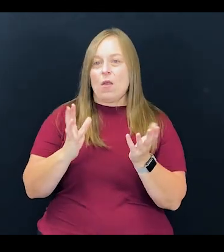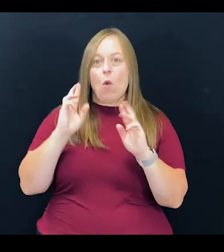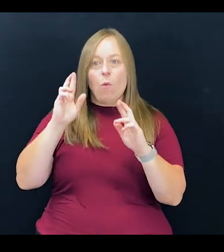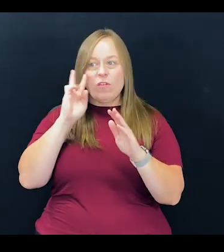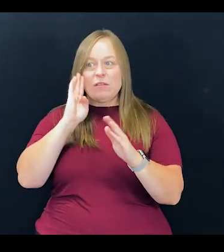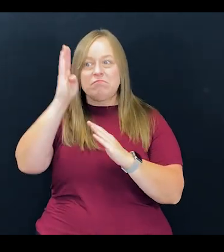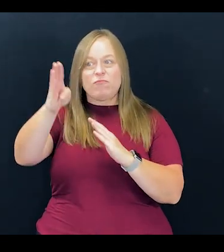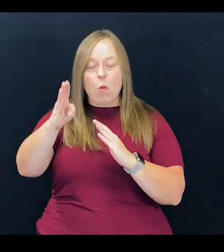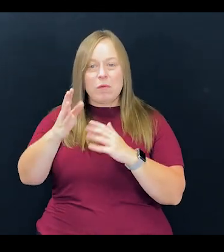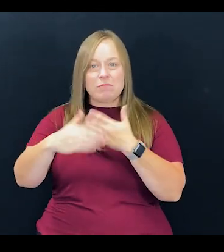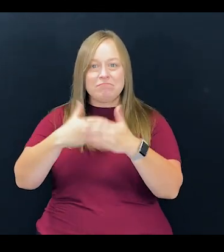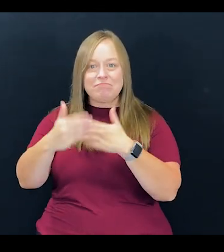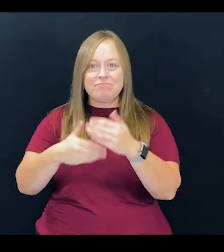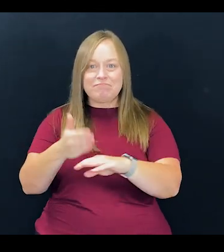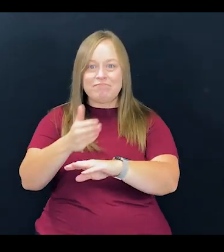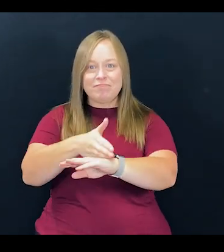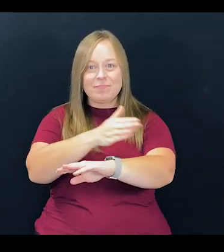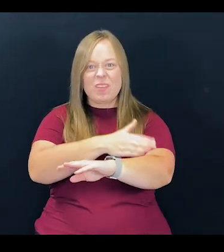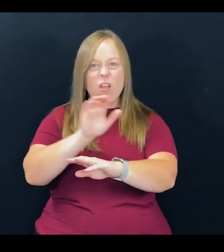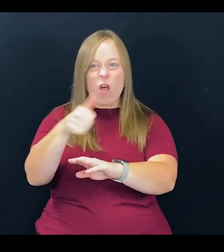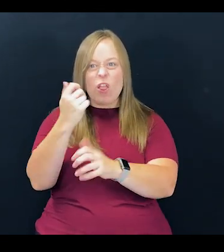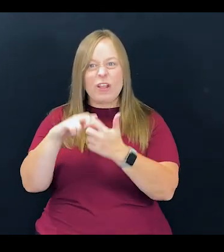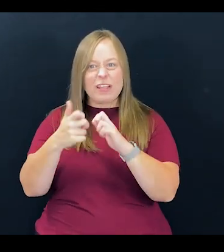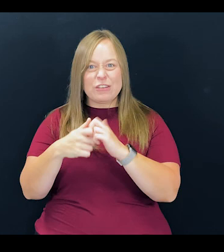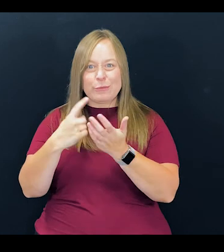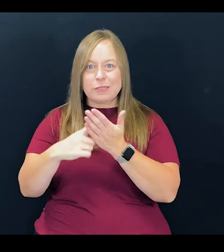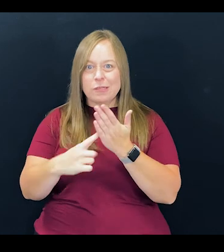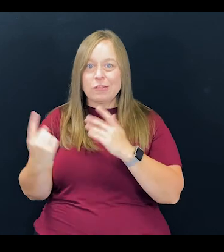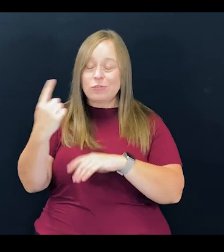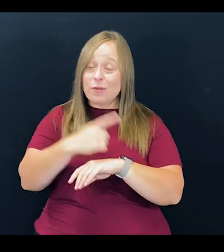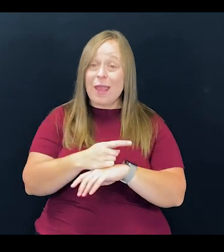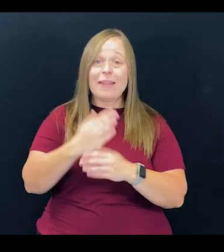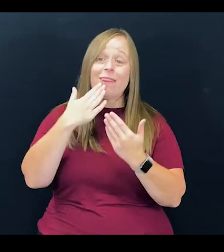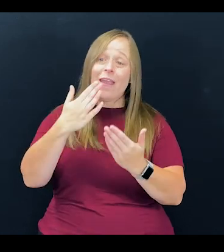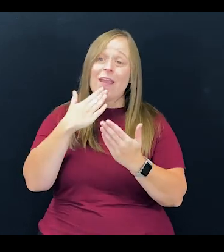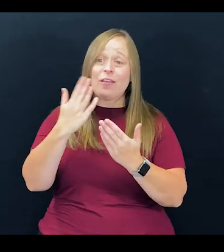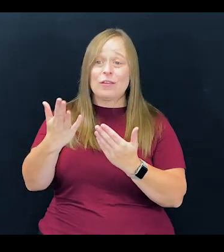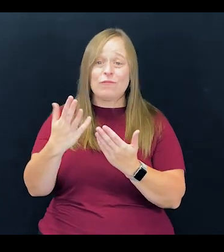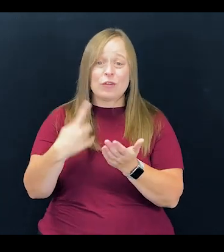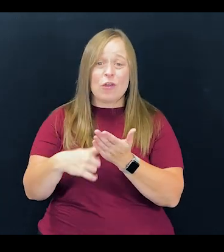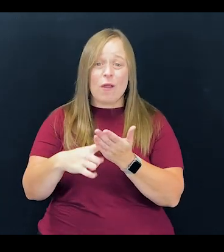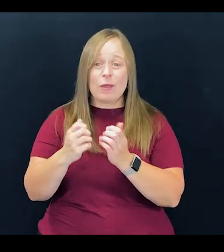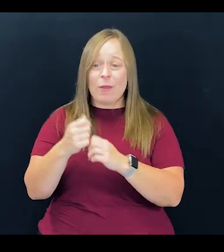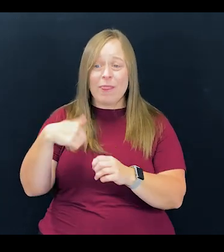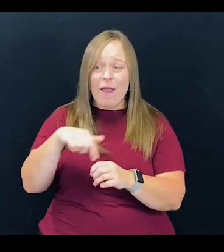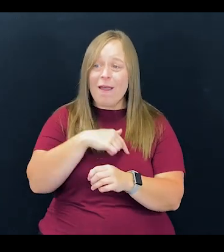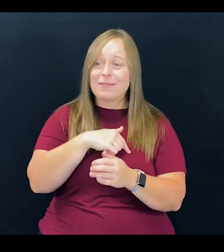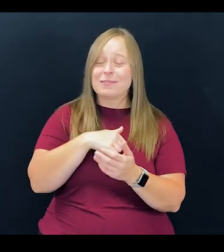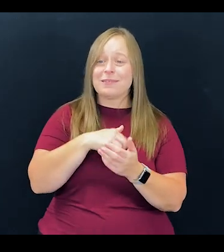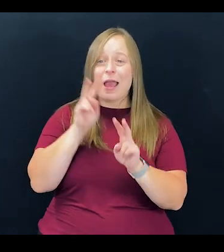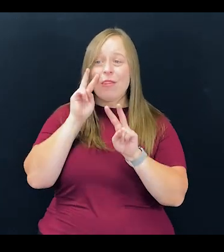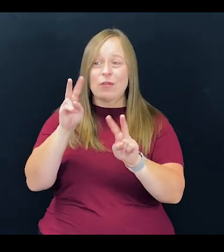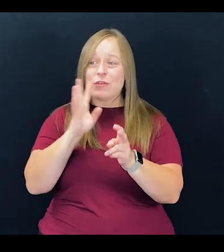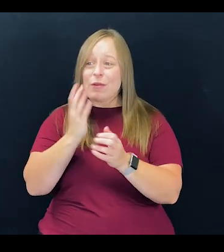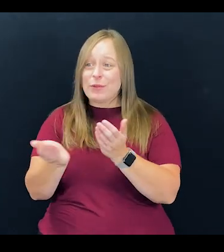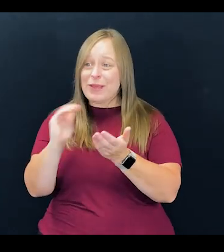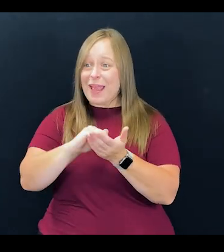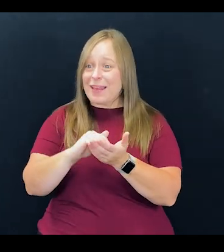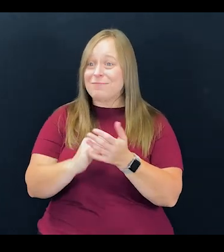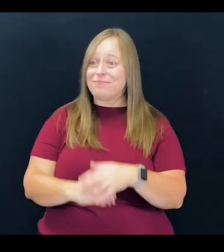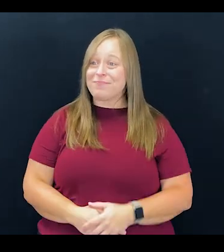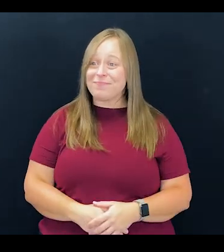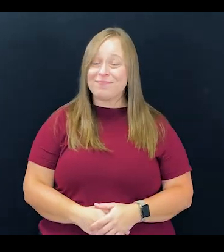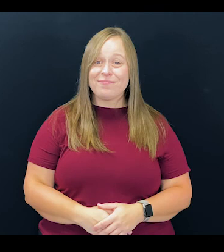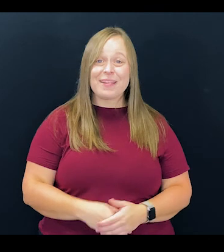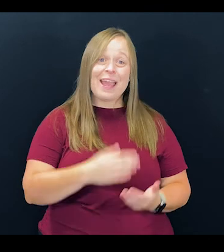And hopefully we'll see more forward movement on some of the other issues we discussed. Thank you so much for talking with us. And I look